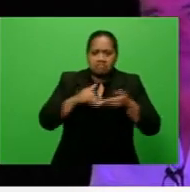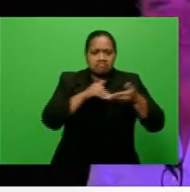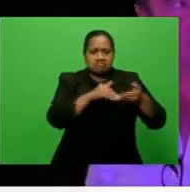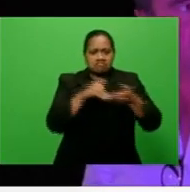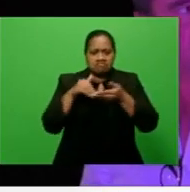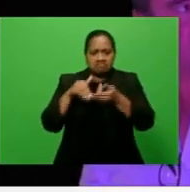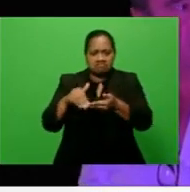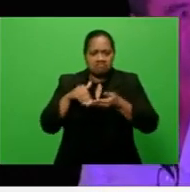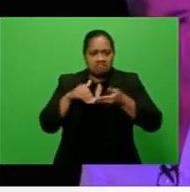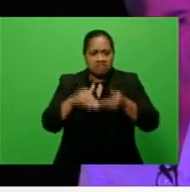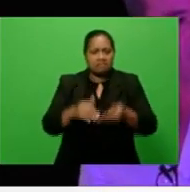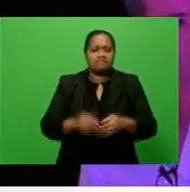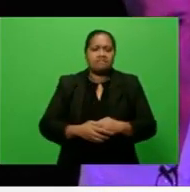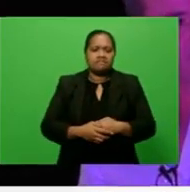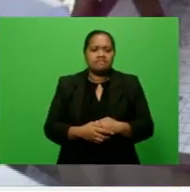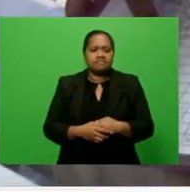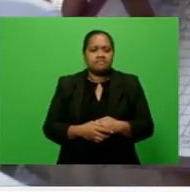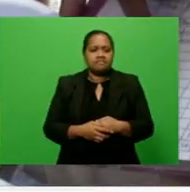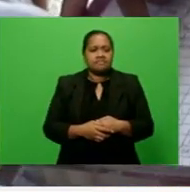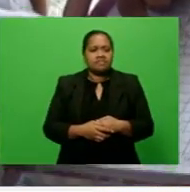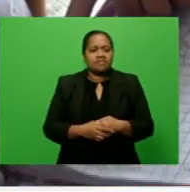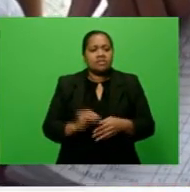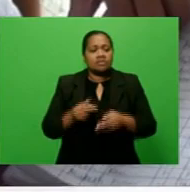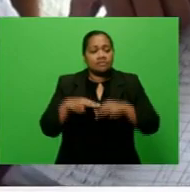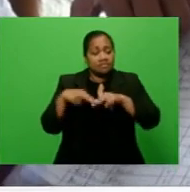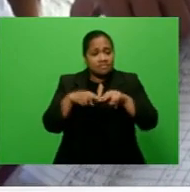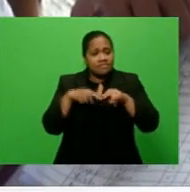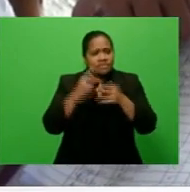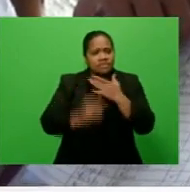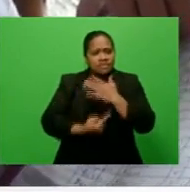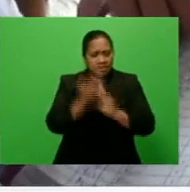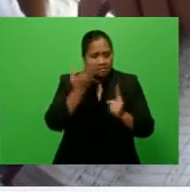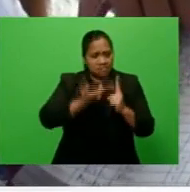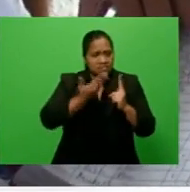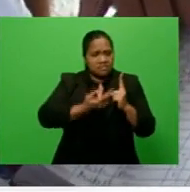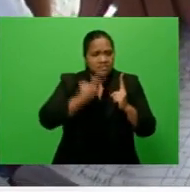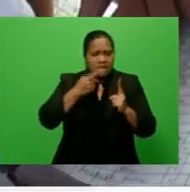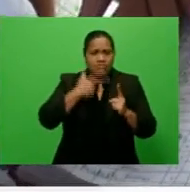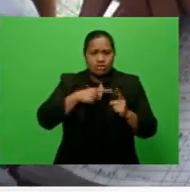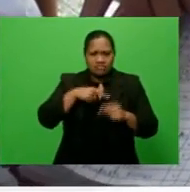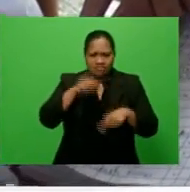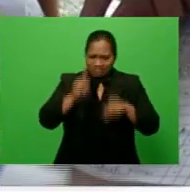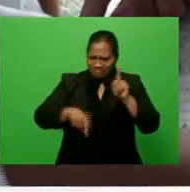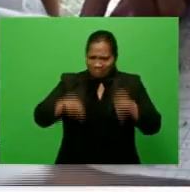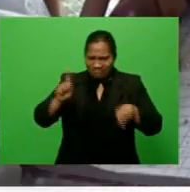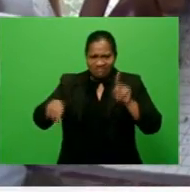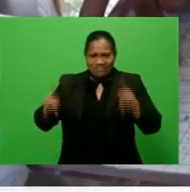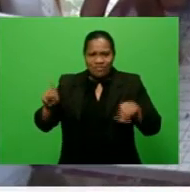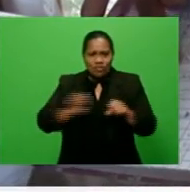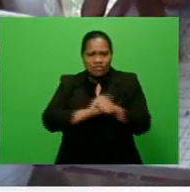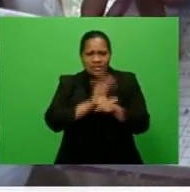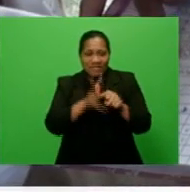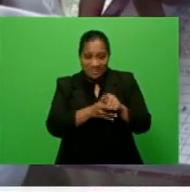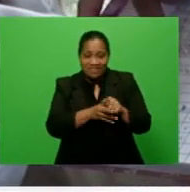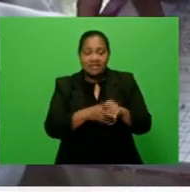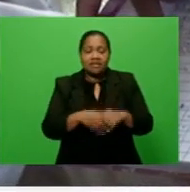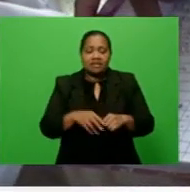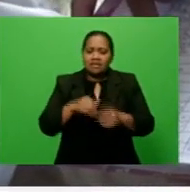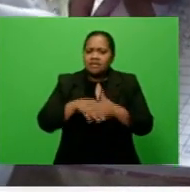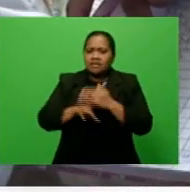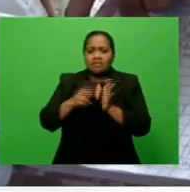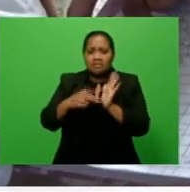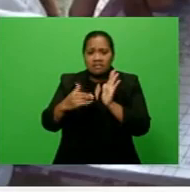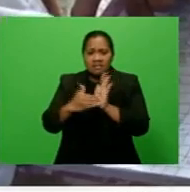Australian High Commissioner to Fiji, John Fick, says with an influx on the number of COVID-19 cases recorded in Australia in